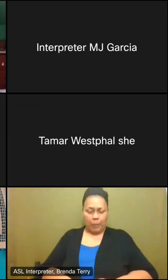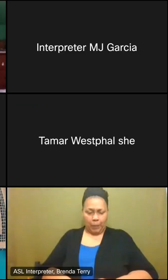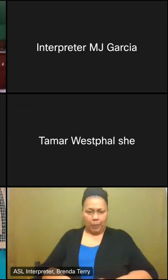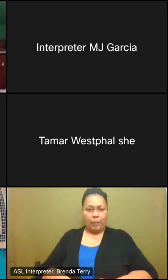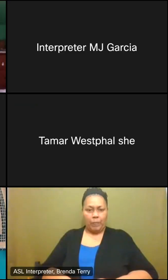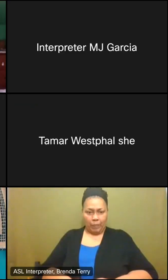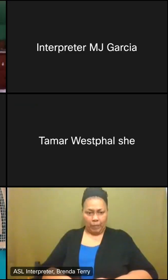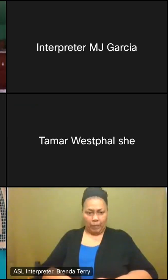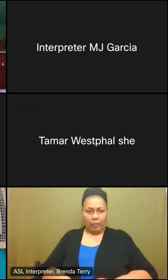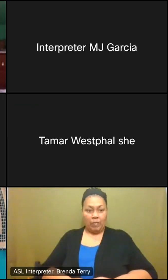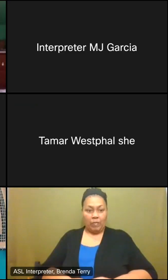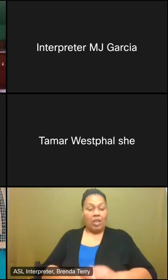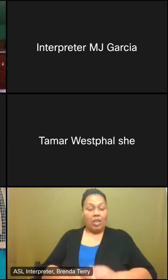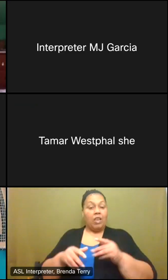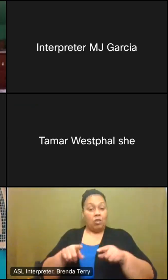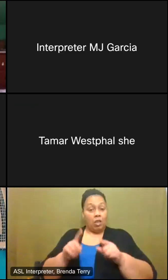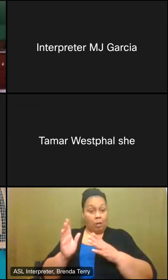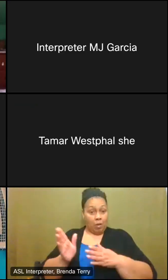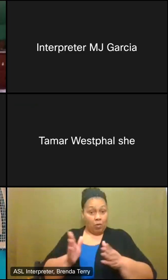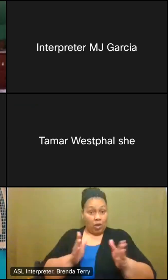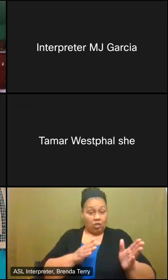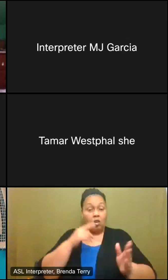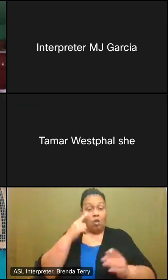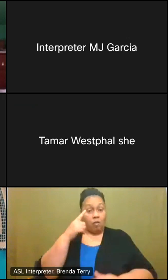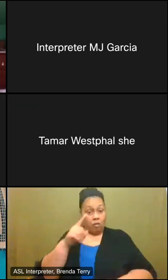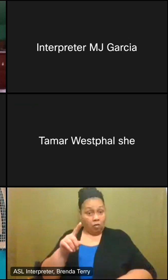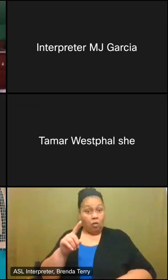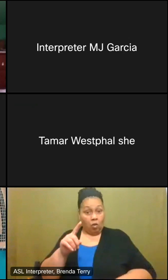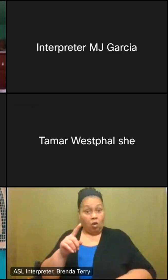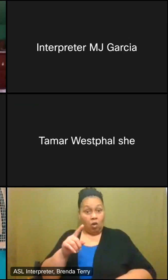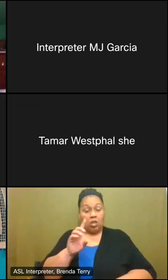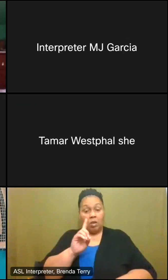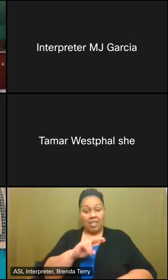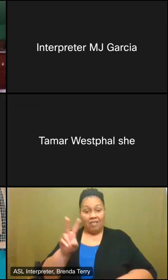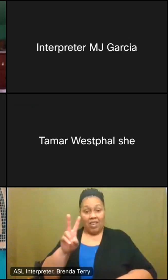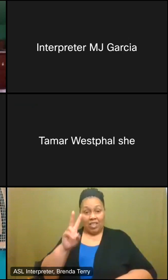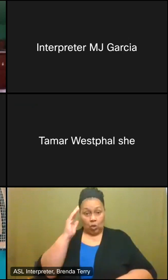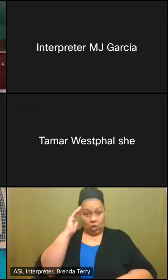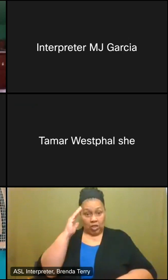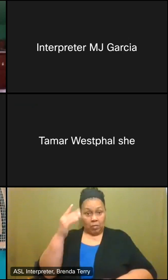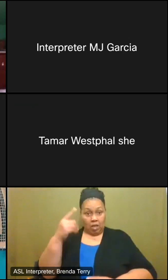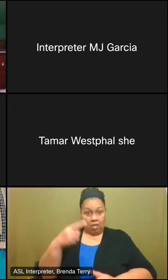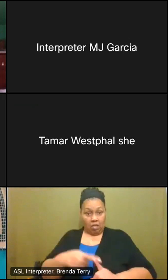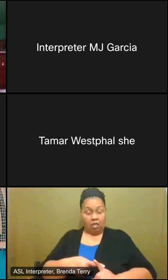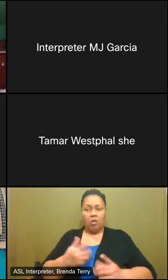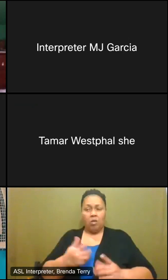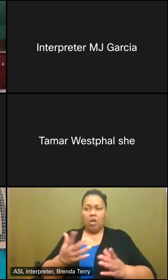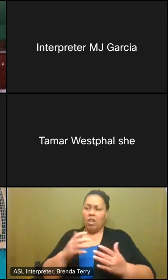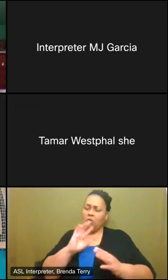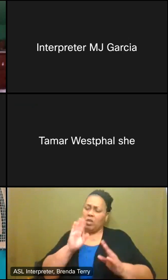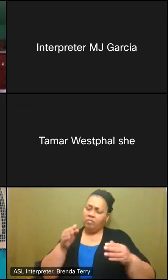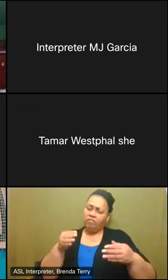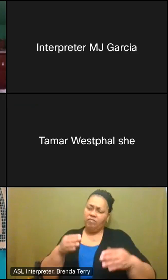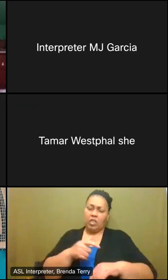In our preparation for Domestic Violence Awareness Month, we wanted to spend some